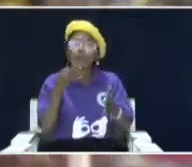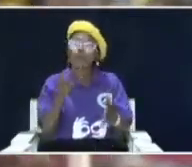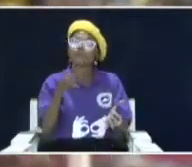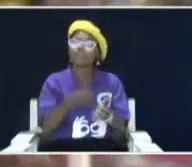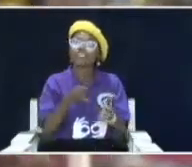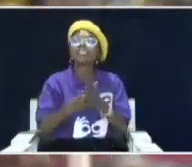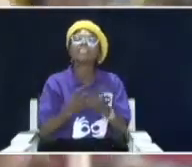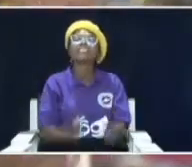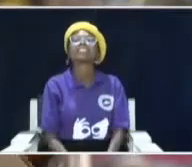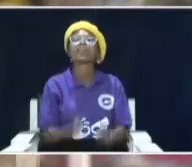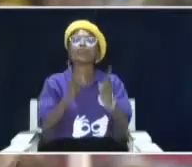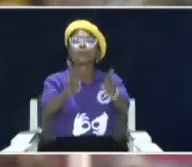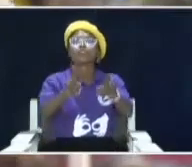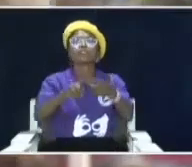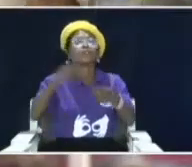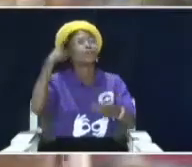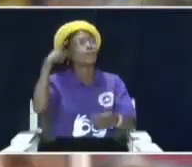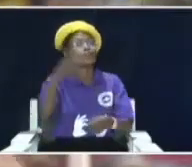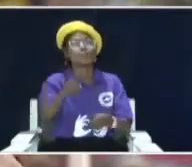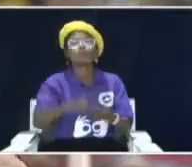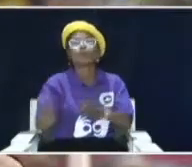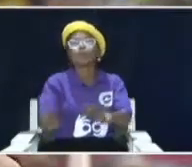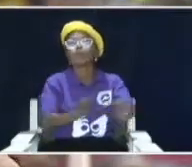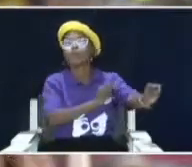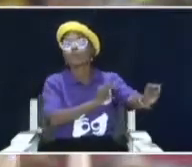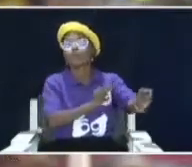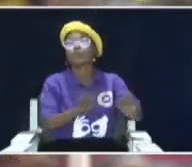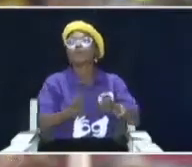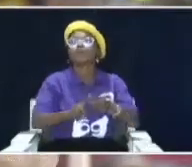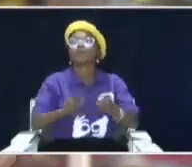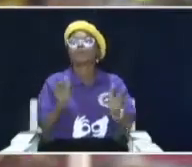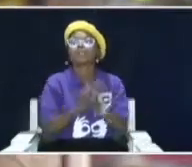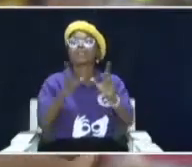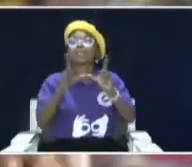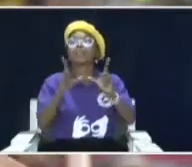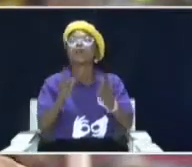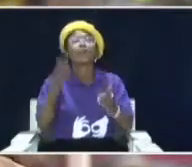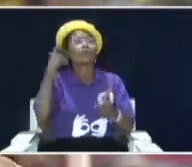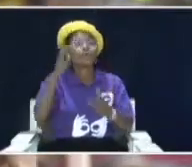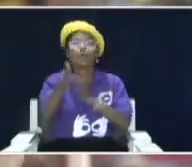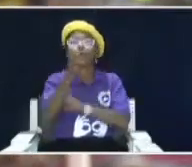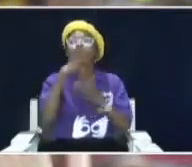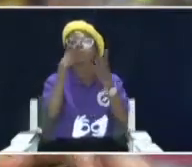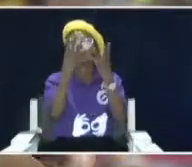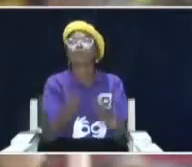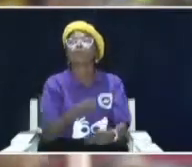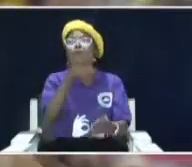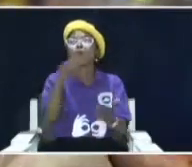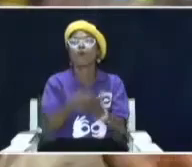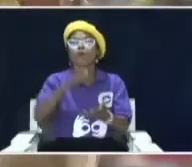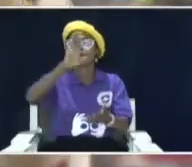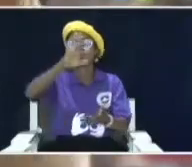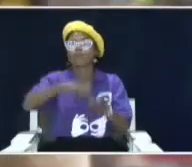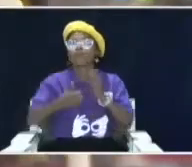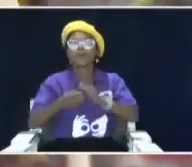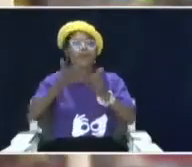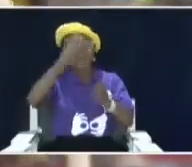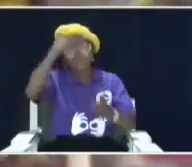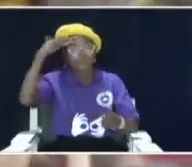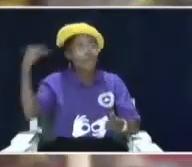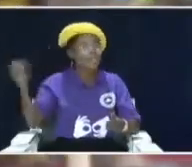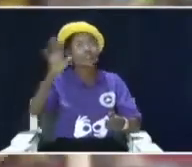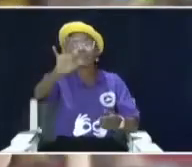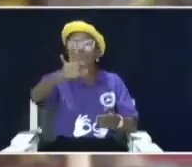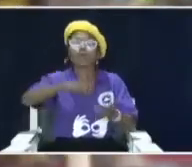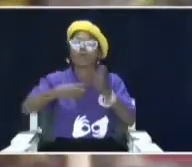an opportunity for you to move to the next level. For God to solve all your problems. Forget about your problems. Go and